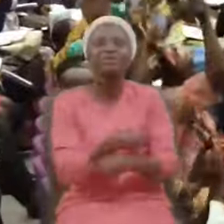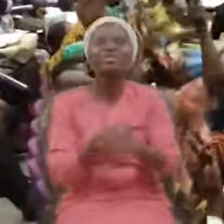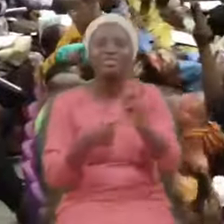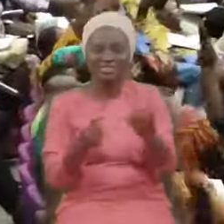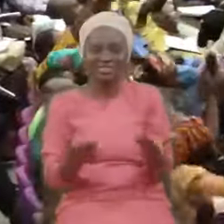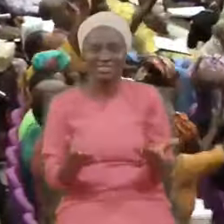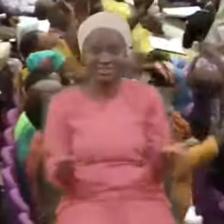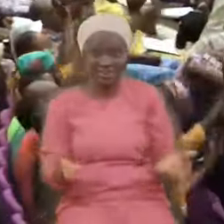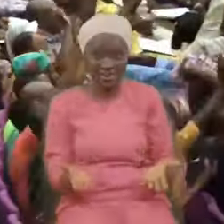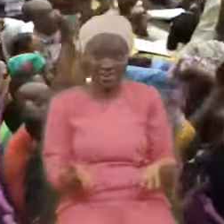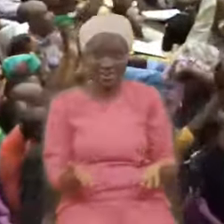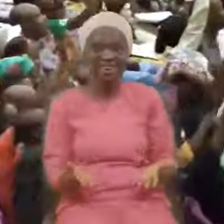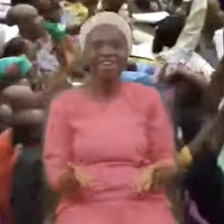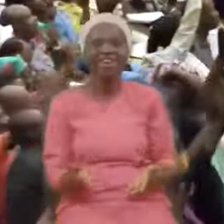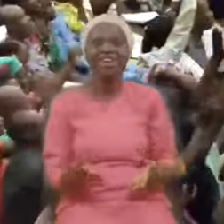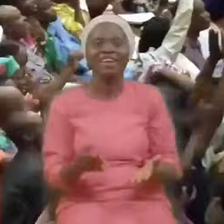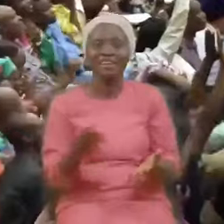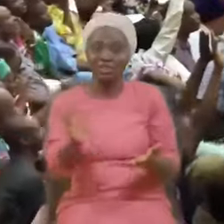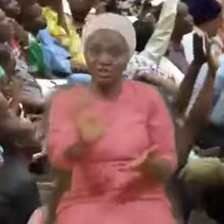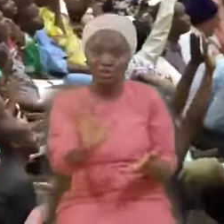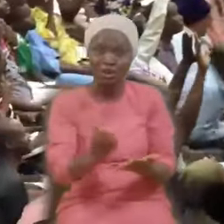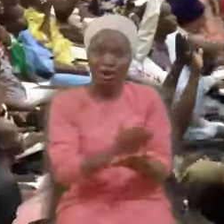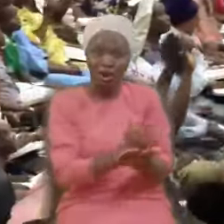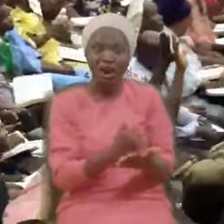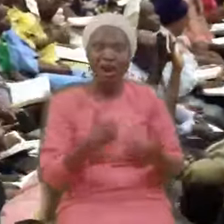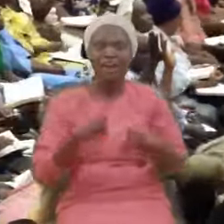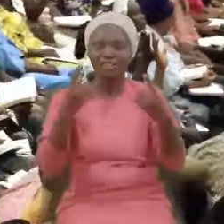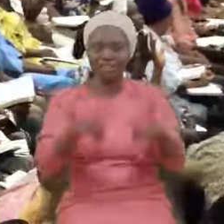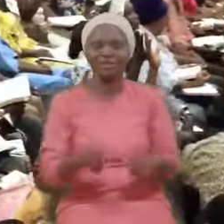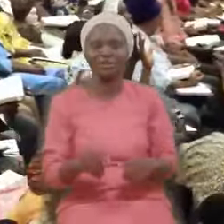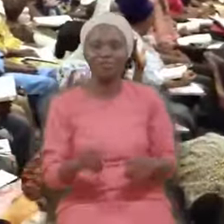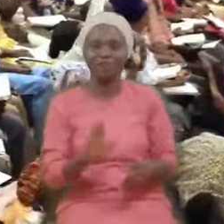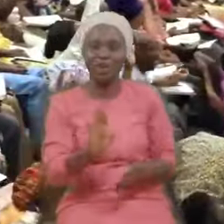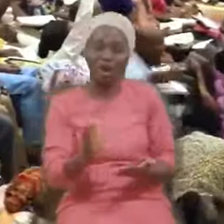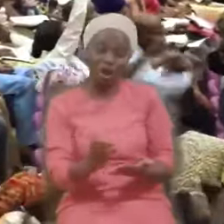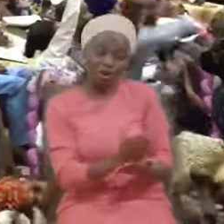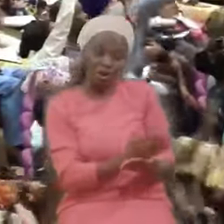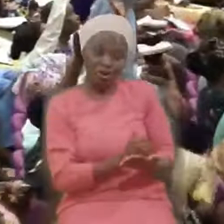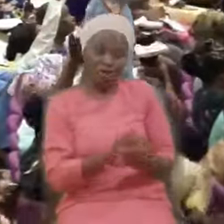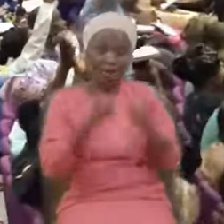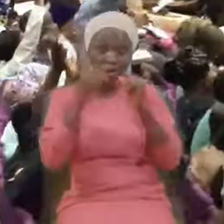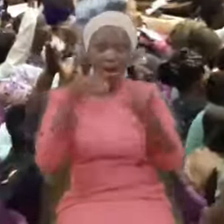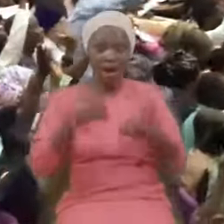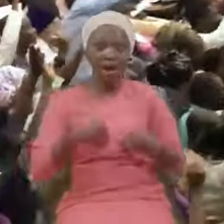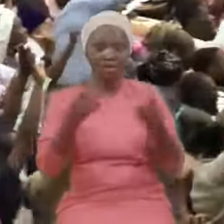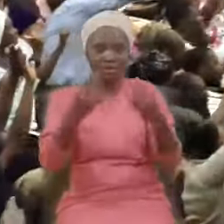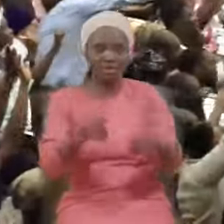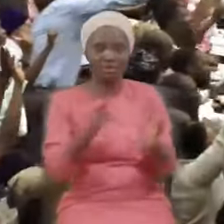Recovery has come. I said recovery has come.